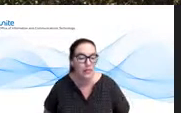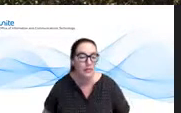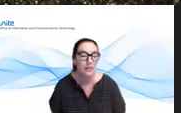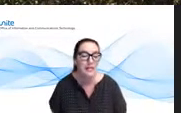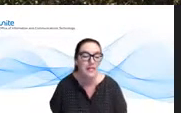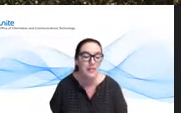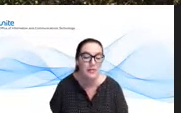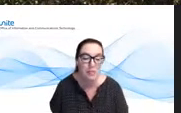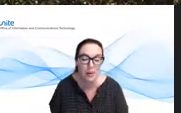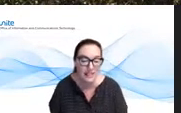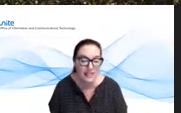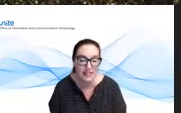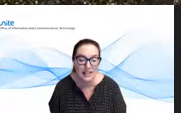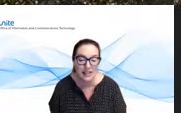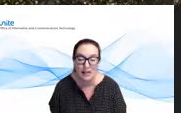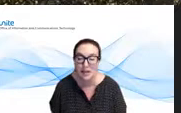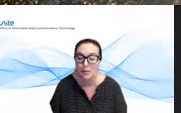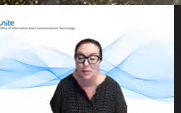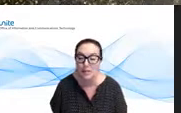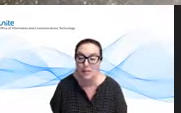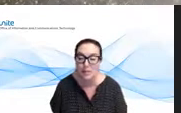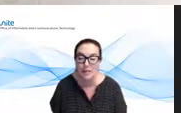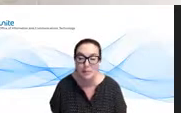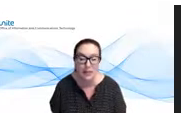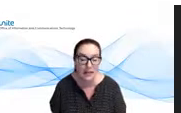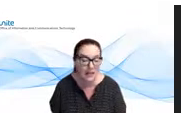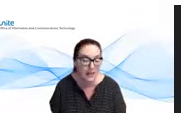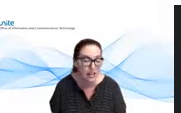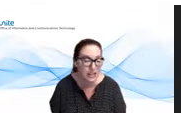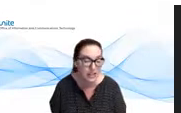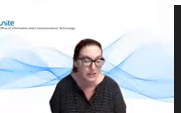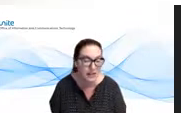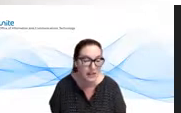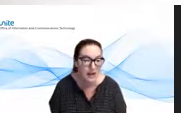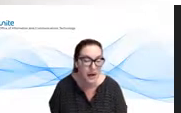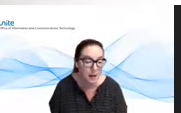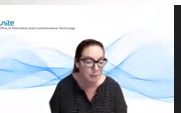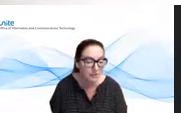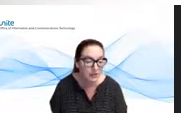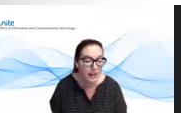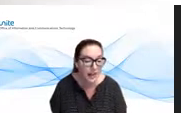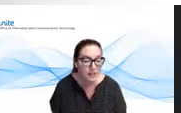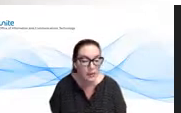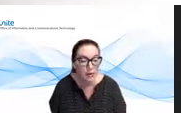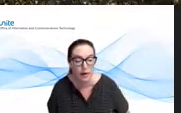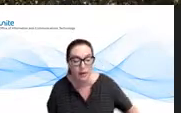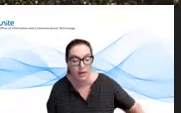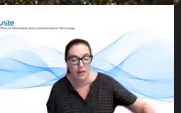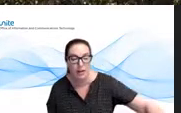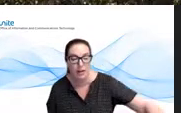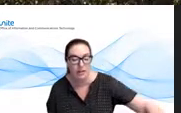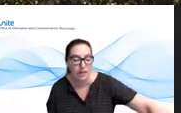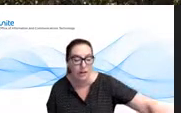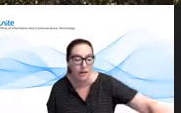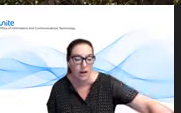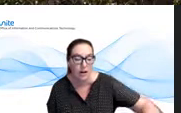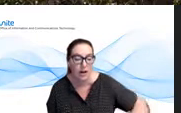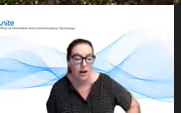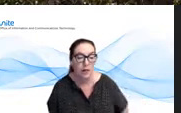Today, I'll share a few experiences from OICT on a number of accessibility initiatives. As we're aware, the